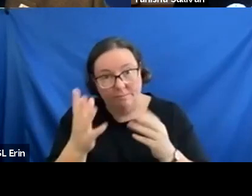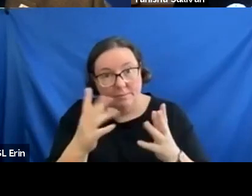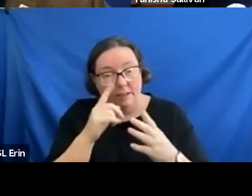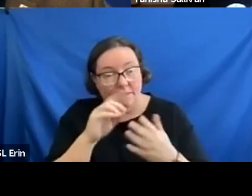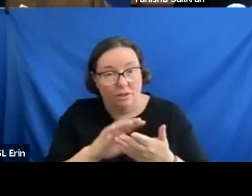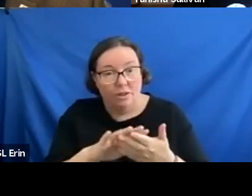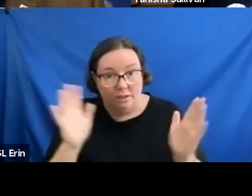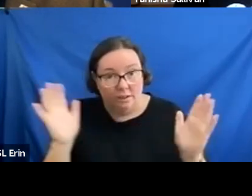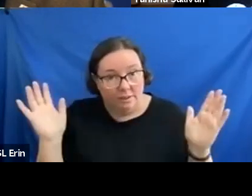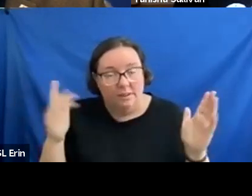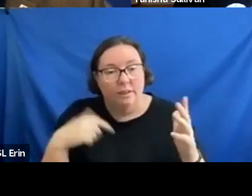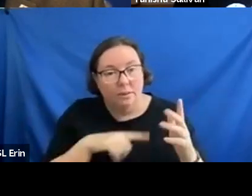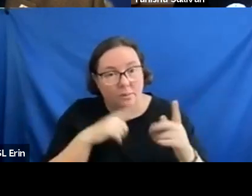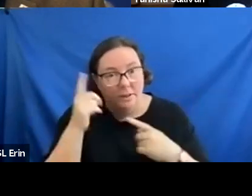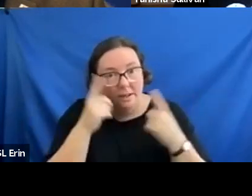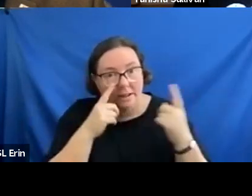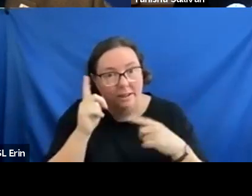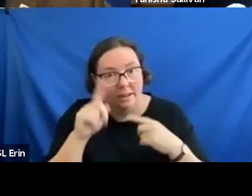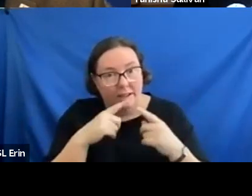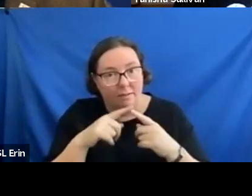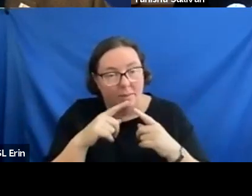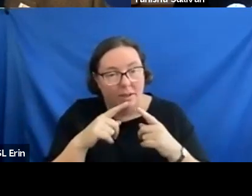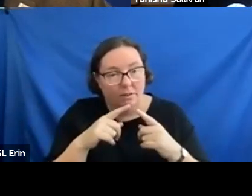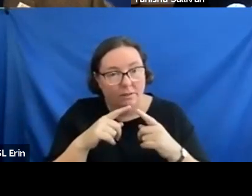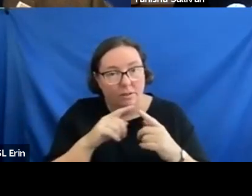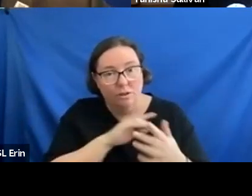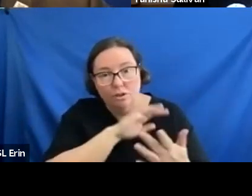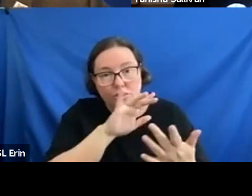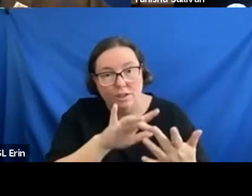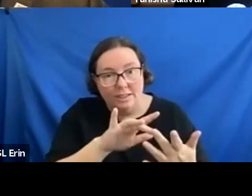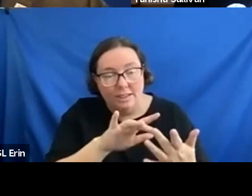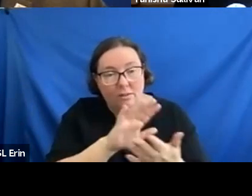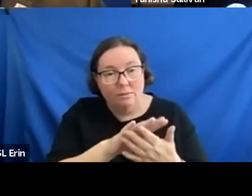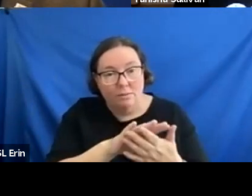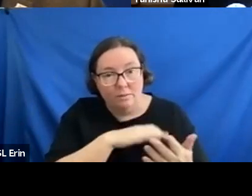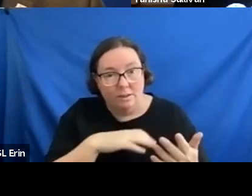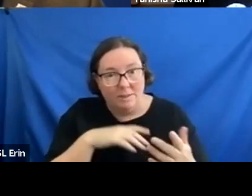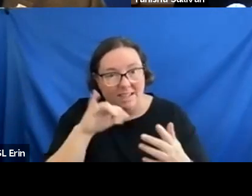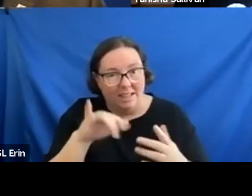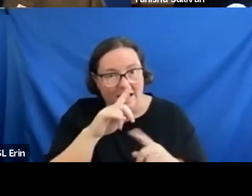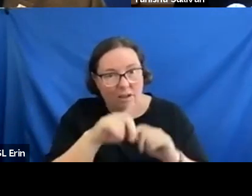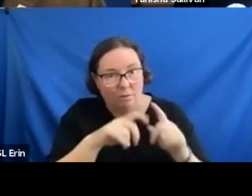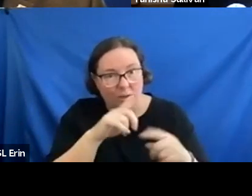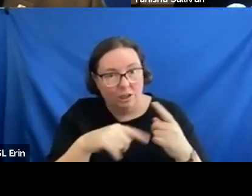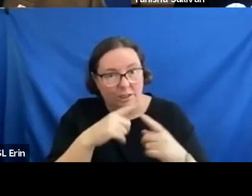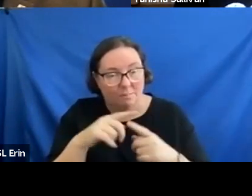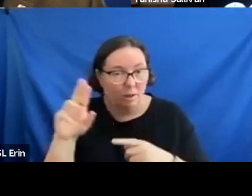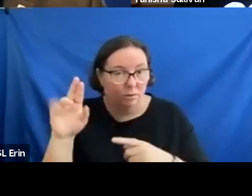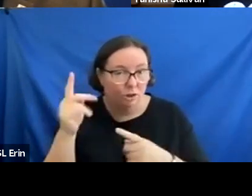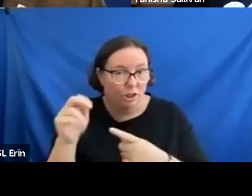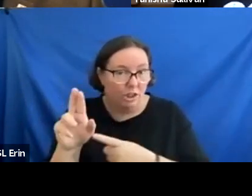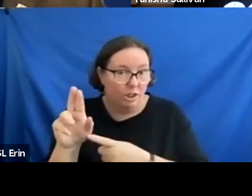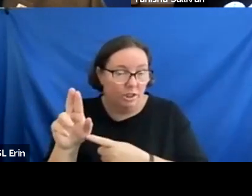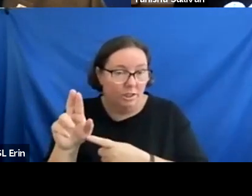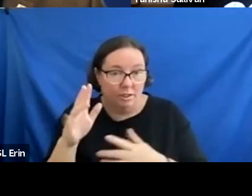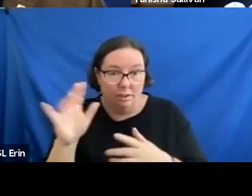that as we think about reaching back out to the school committee on this question of rigor,